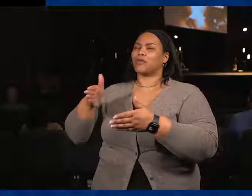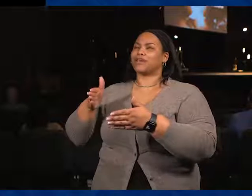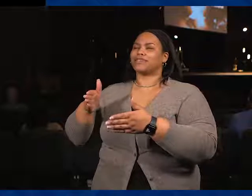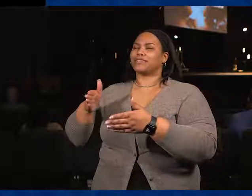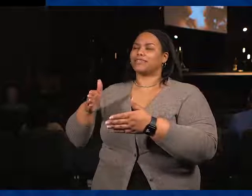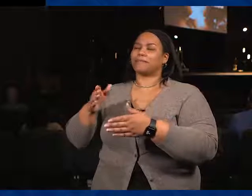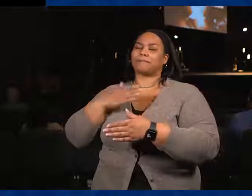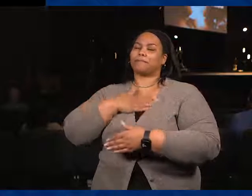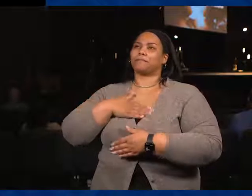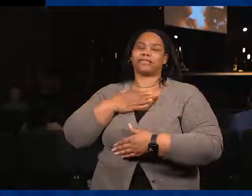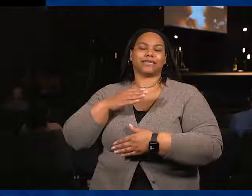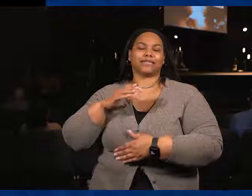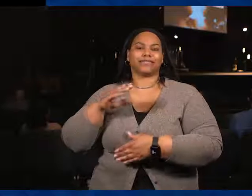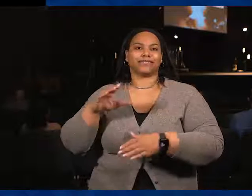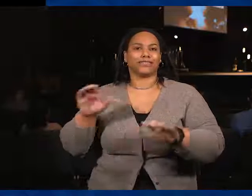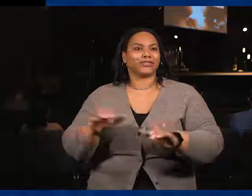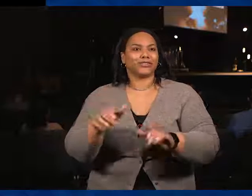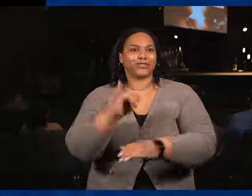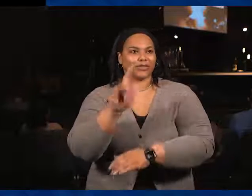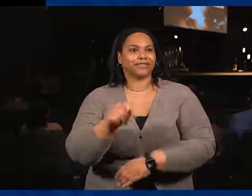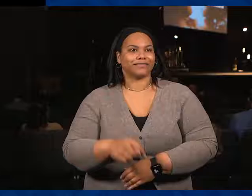done.